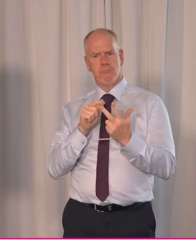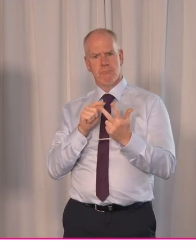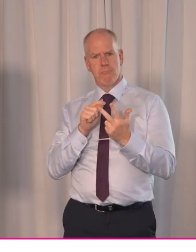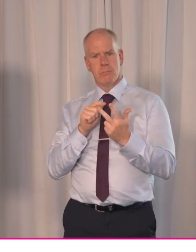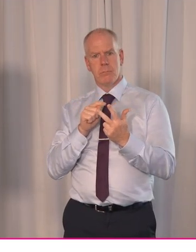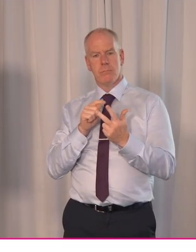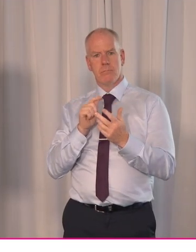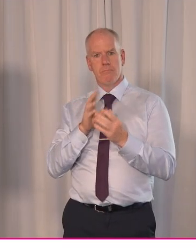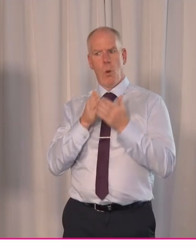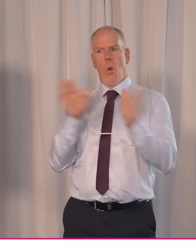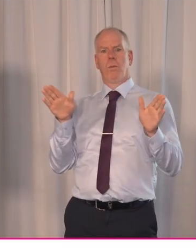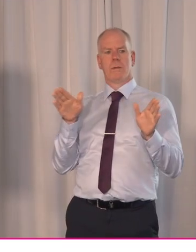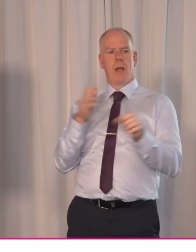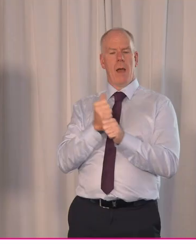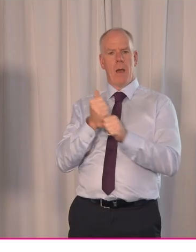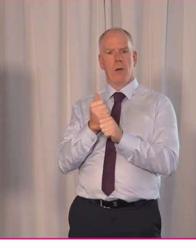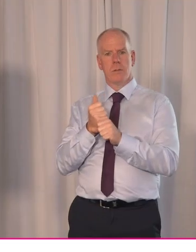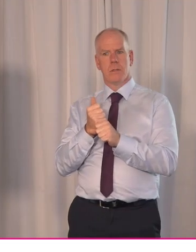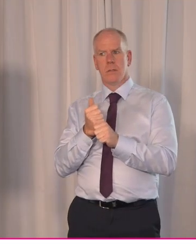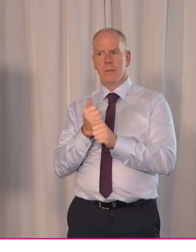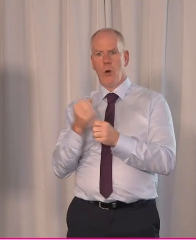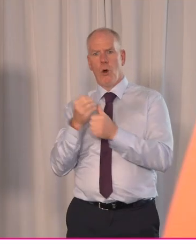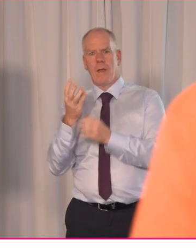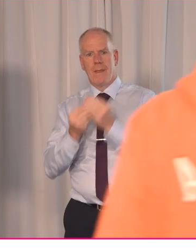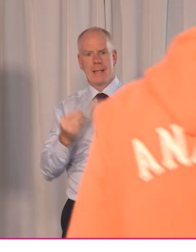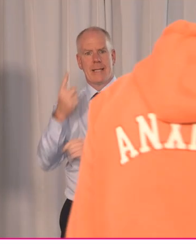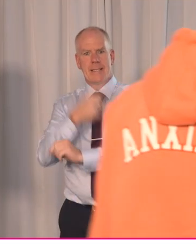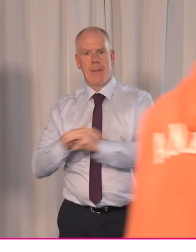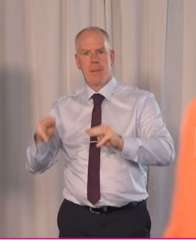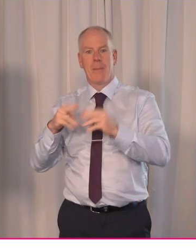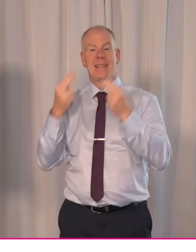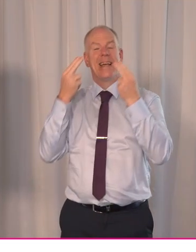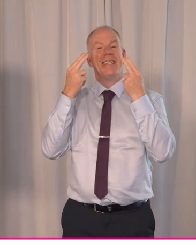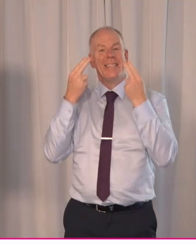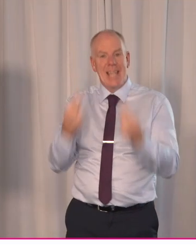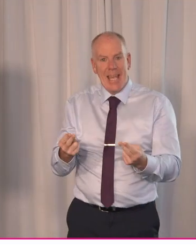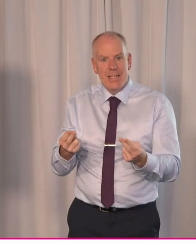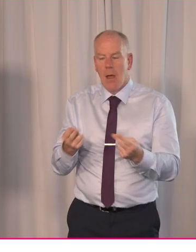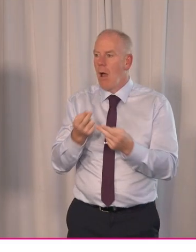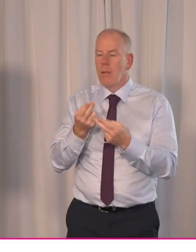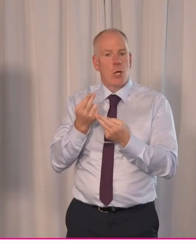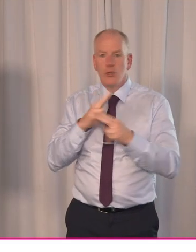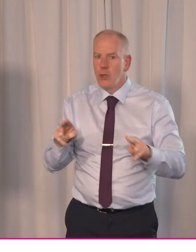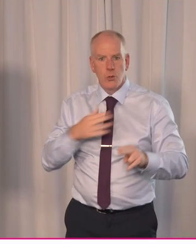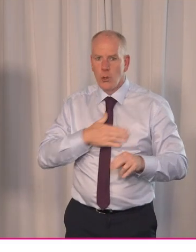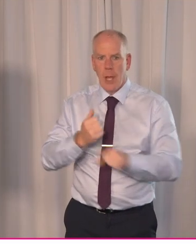also talk about the supports that disabled people need, not just about our sexual and